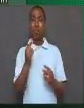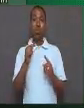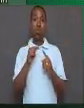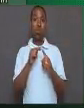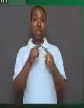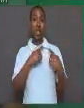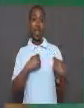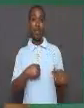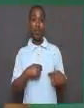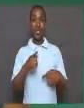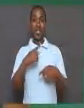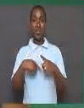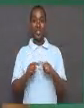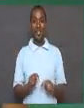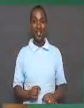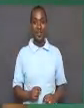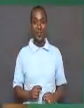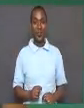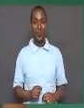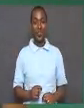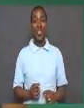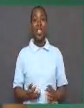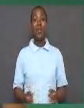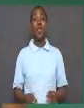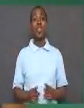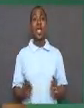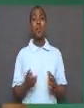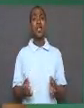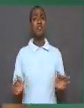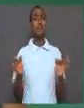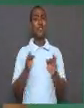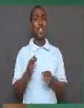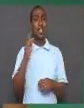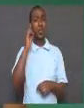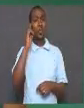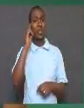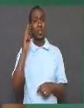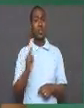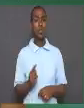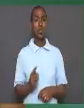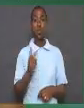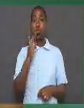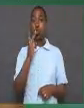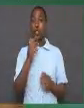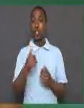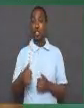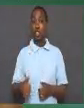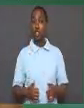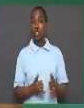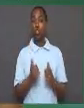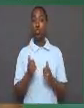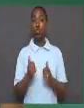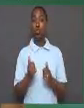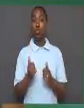heart. It is important to remember that the two systems do